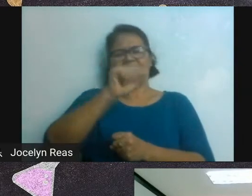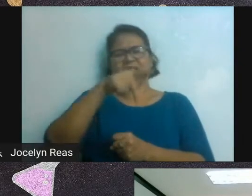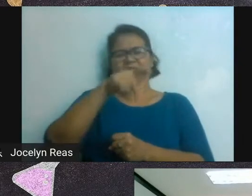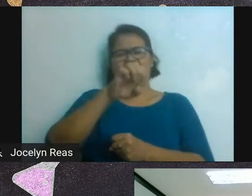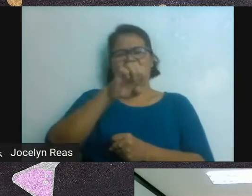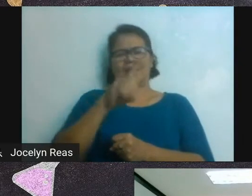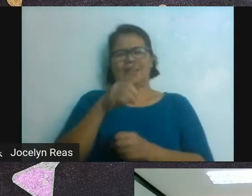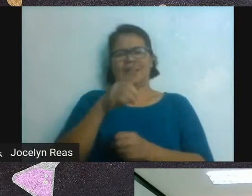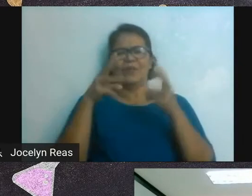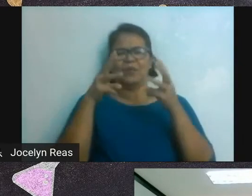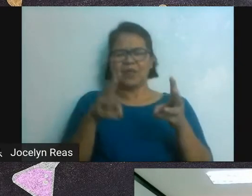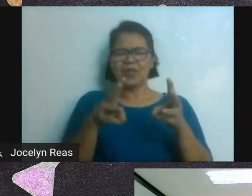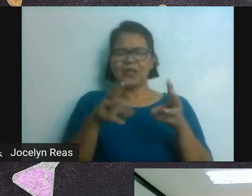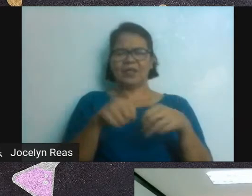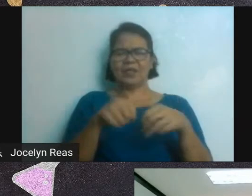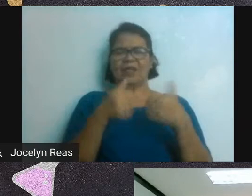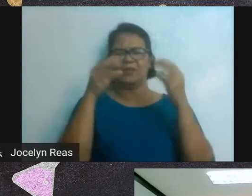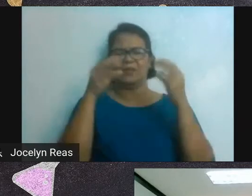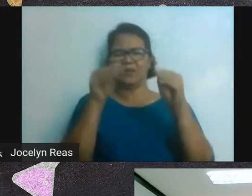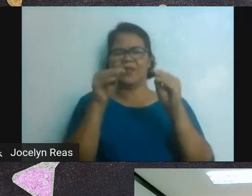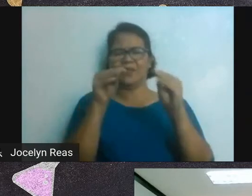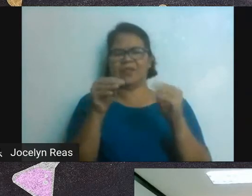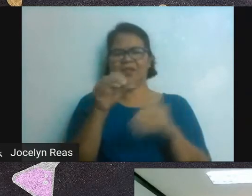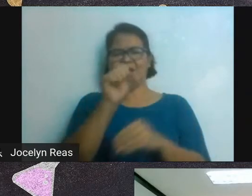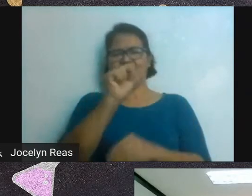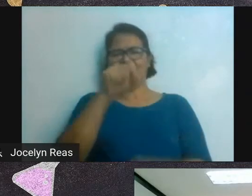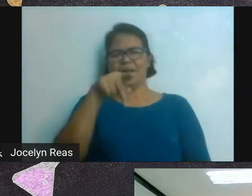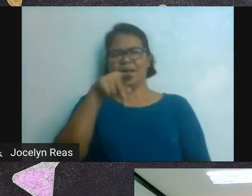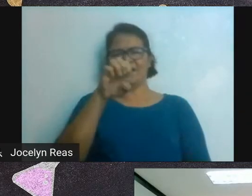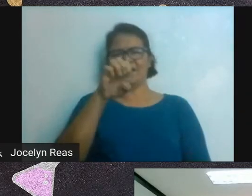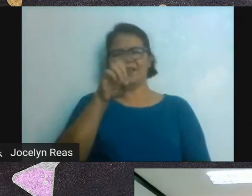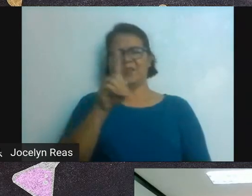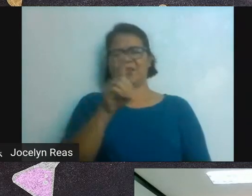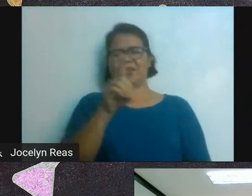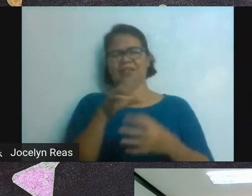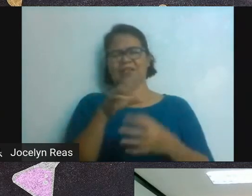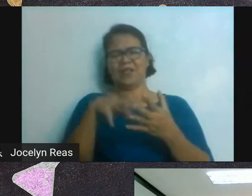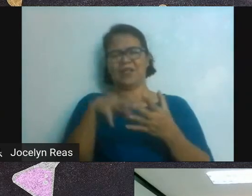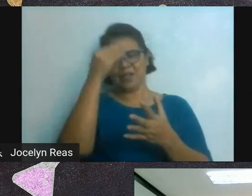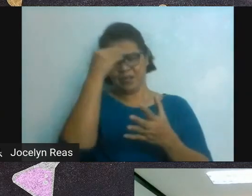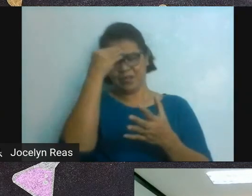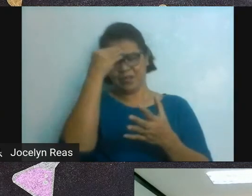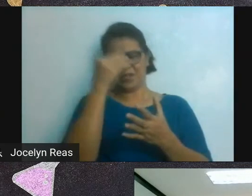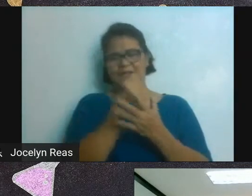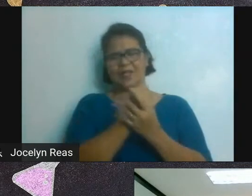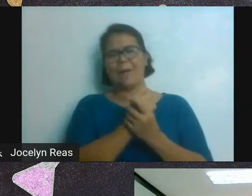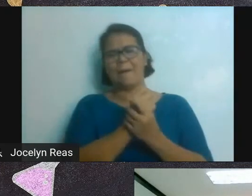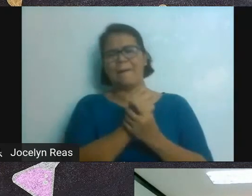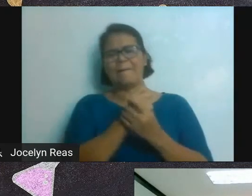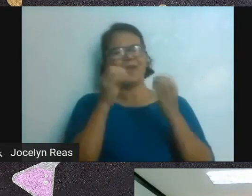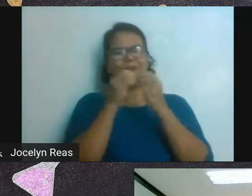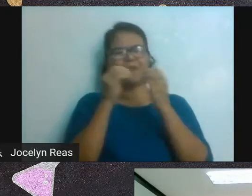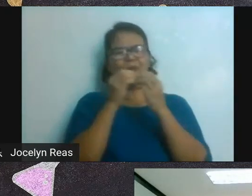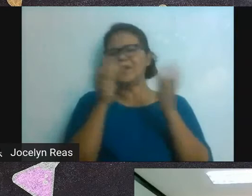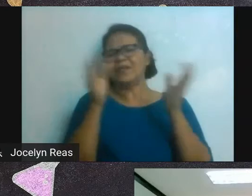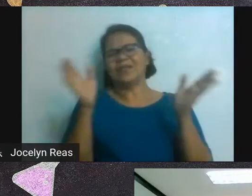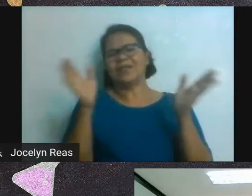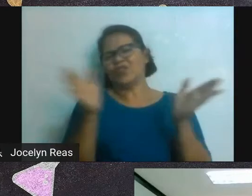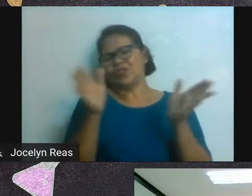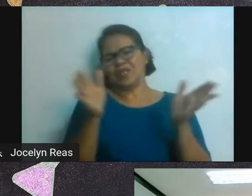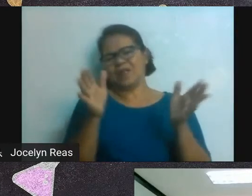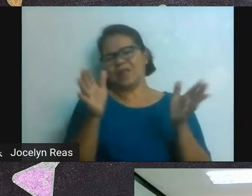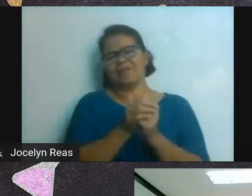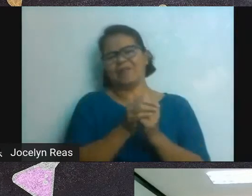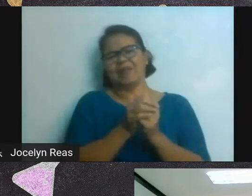Kasama yan, ASDS Alice, kasama sa more challenging, palagi ko rin itong binibigyan din. I forgot to emphasize this kanina and thank